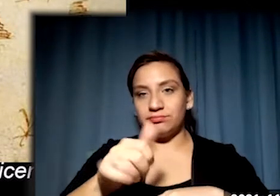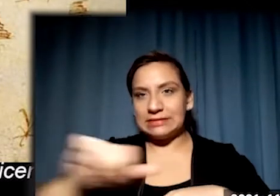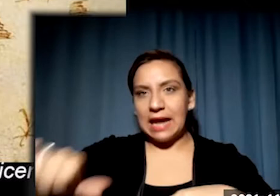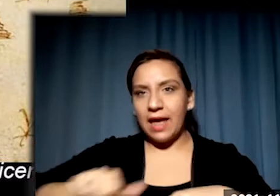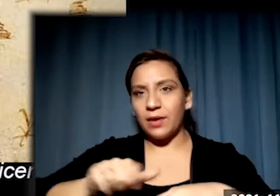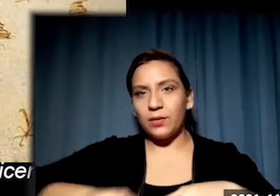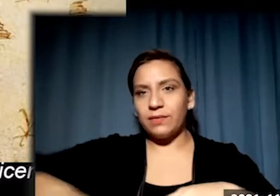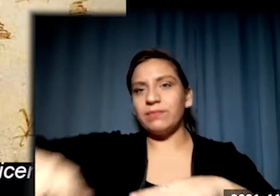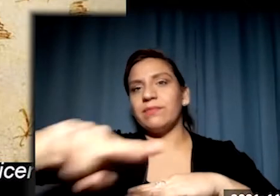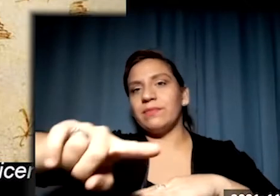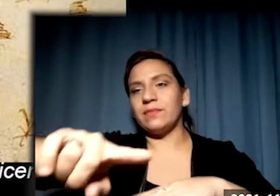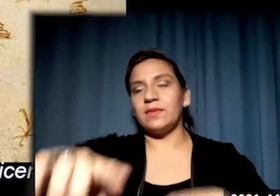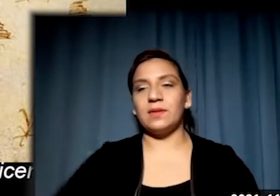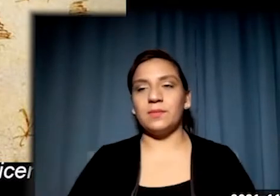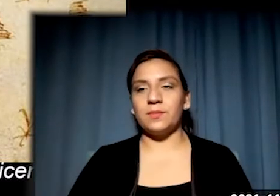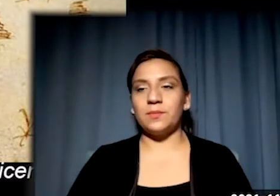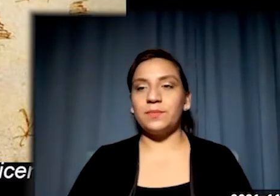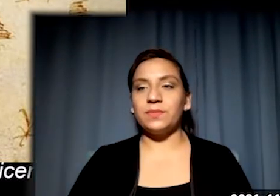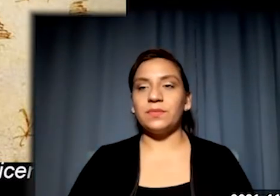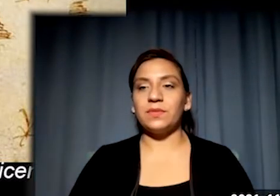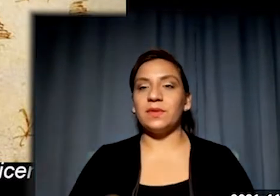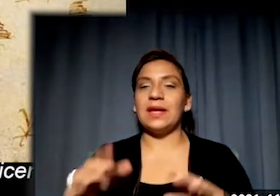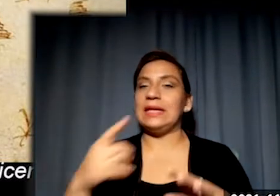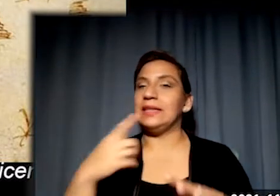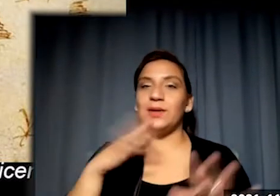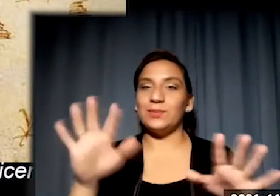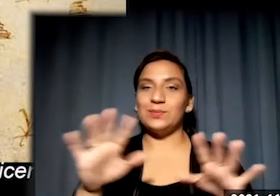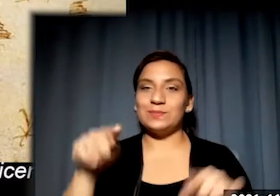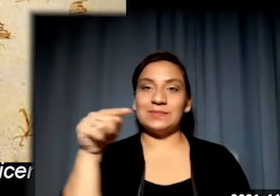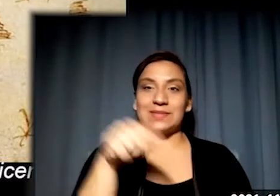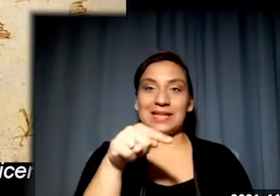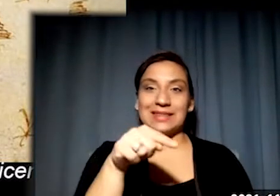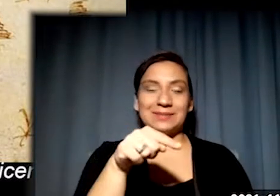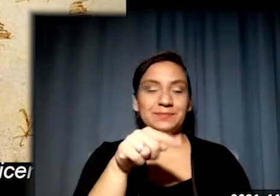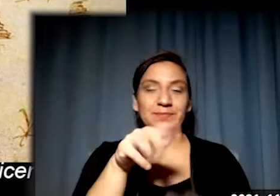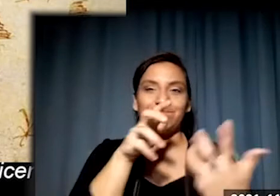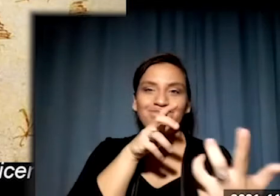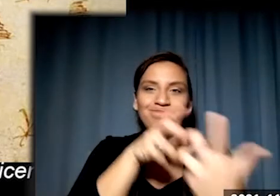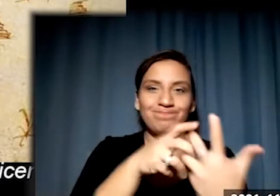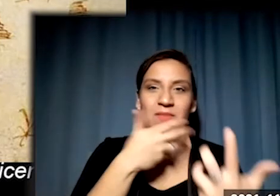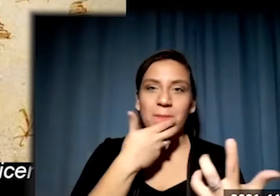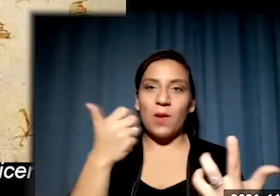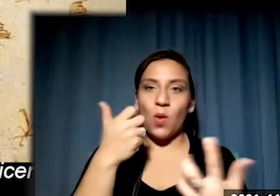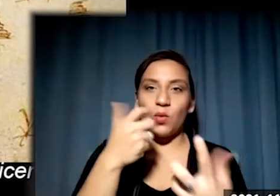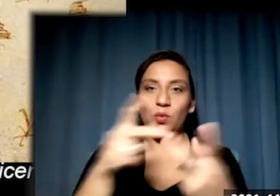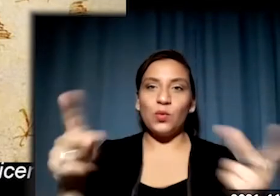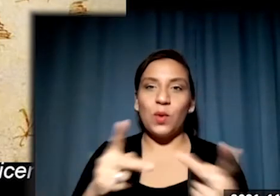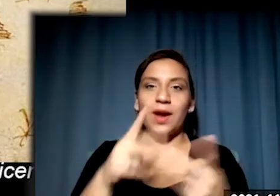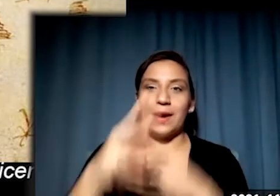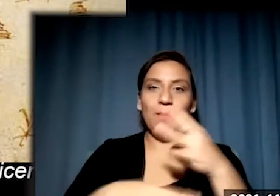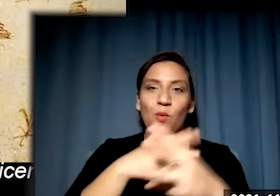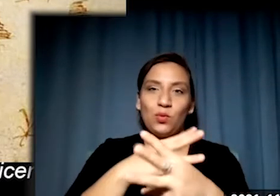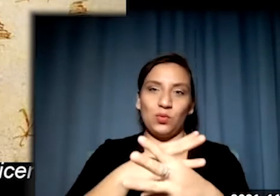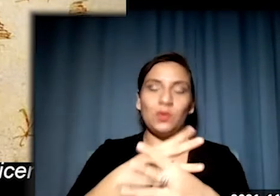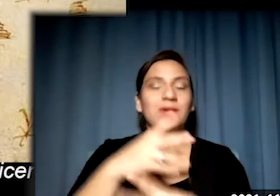the world for a city. And I think we have to agree with him. It's certainly a unique place. So in addition to all the